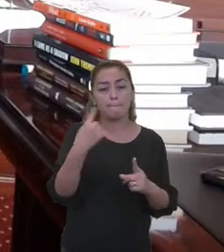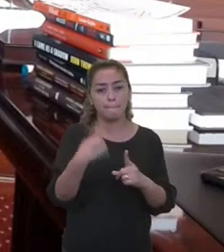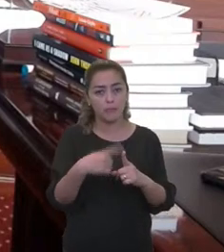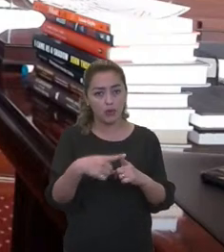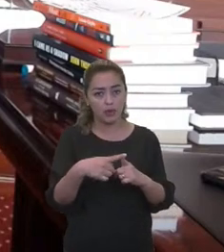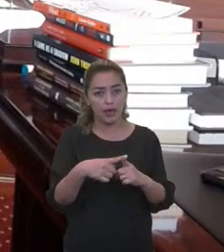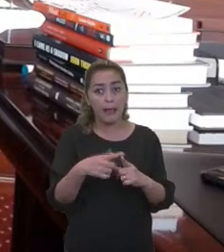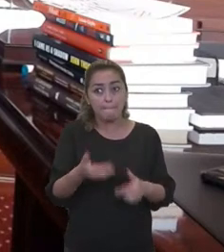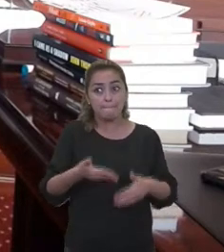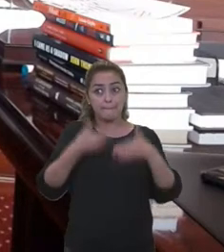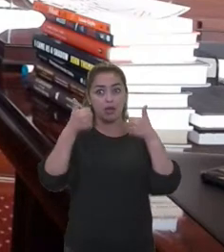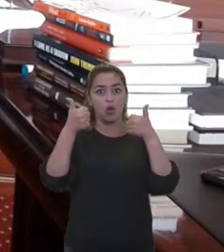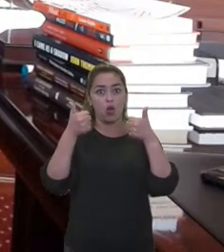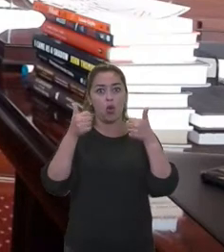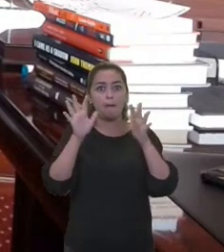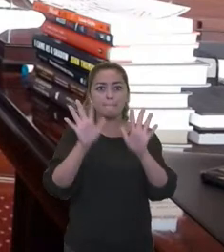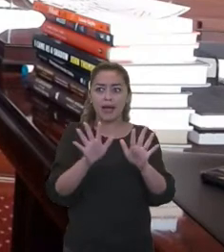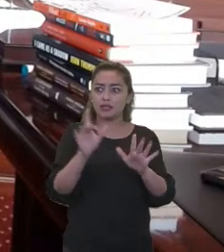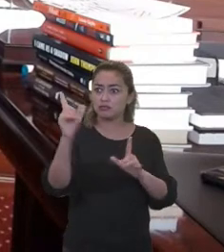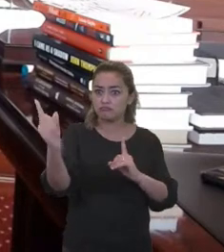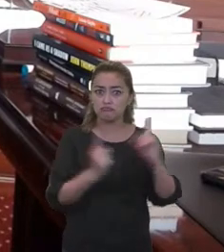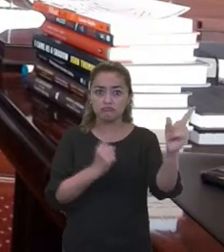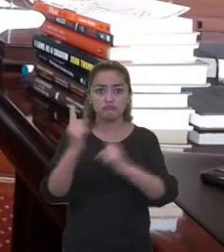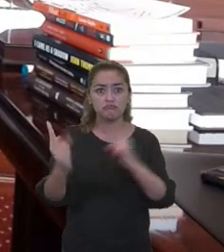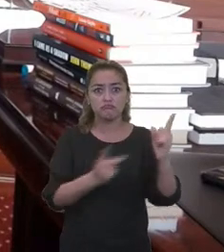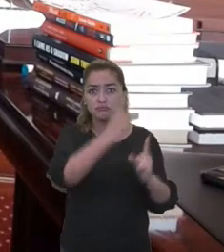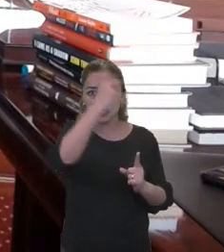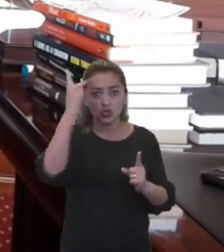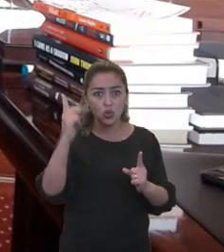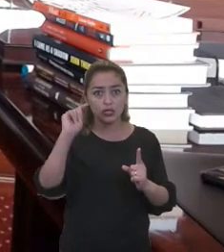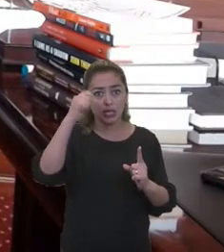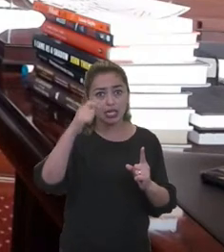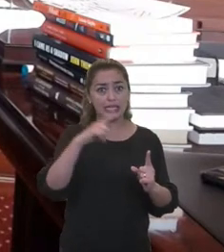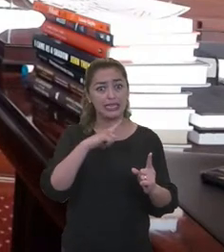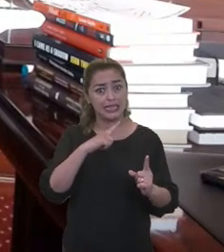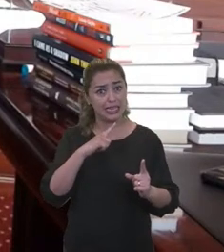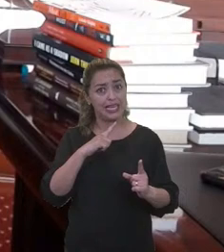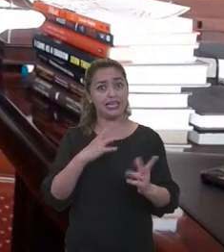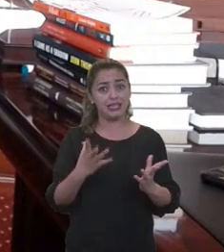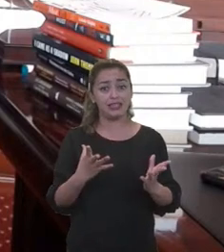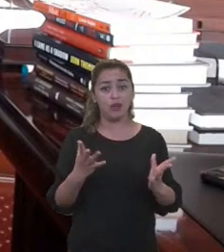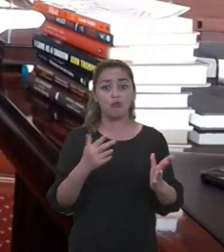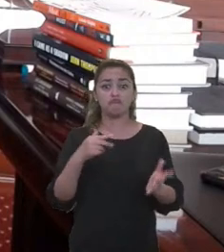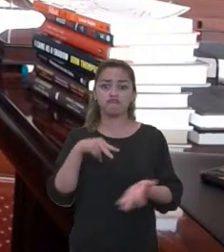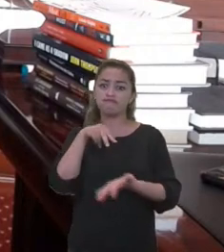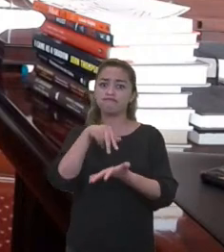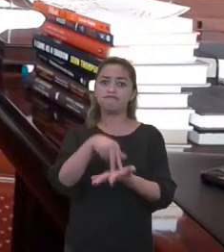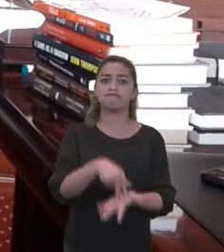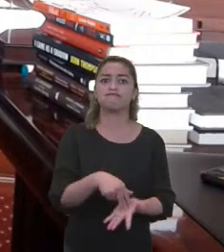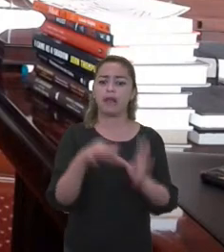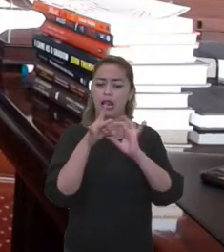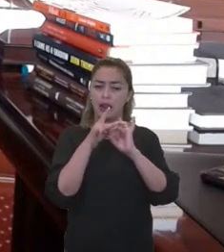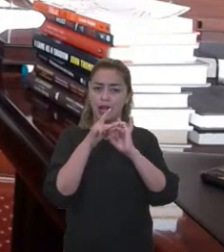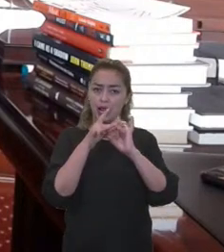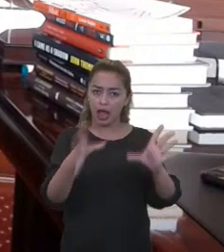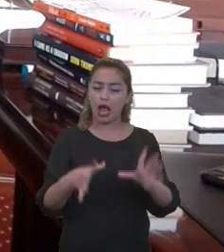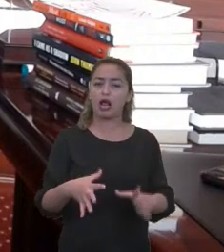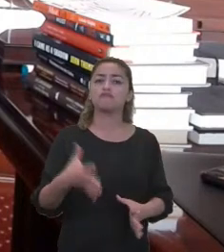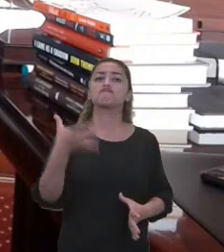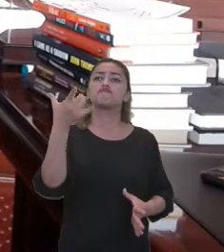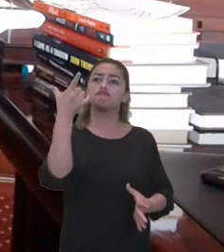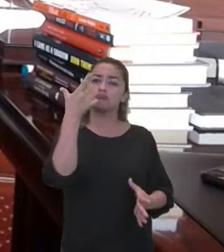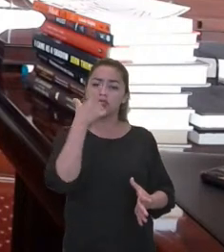It's because a team took a chance, chose to hire differently, and me and my team have shown